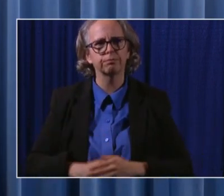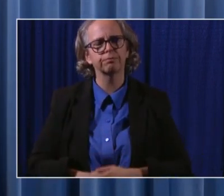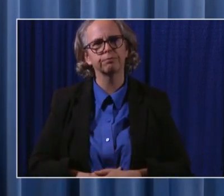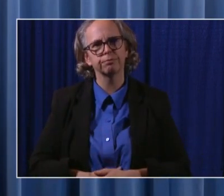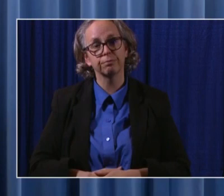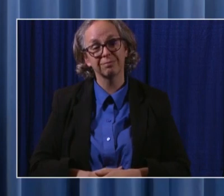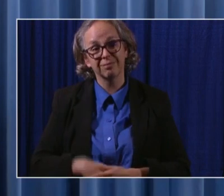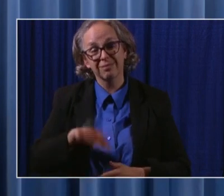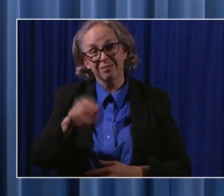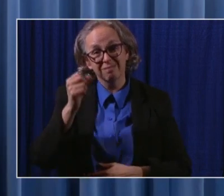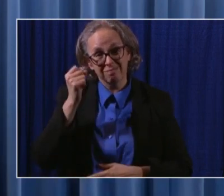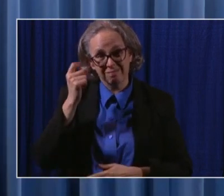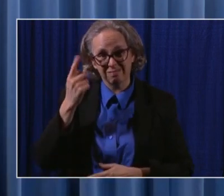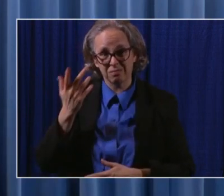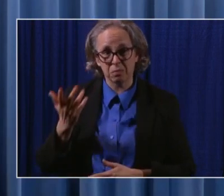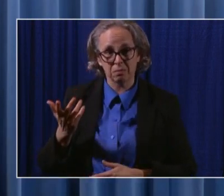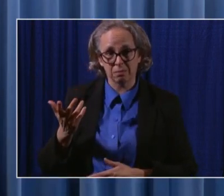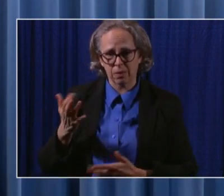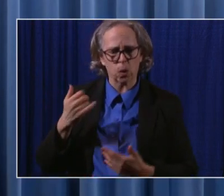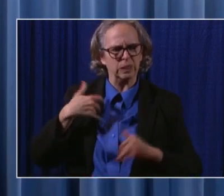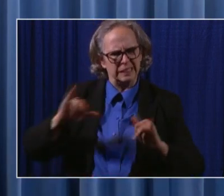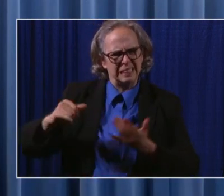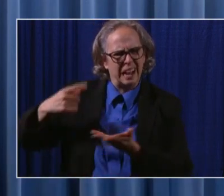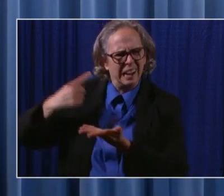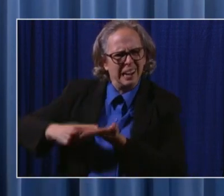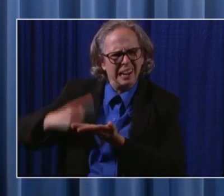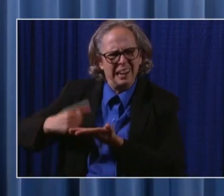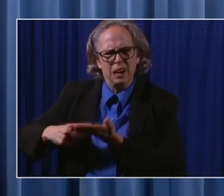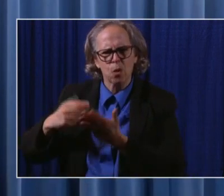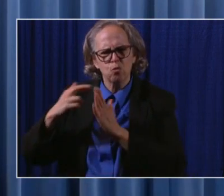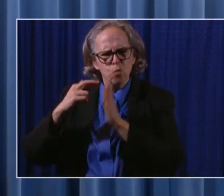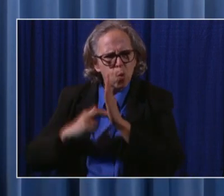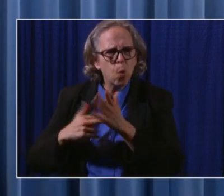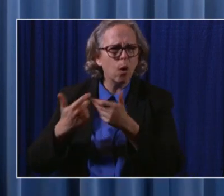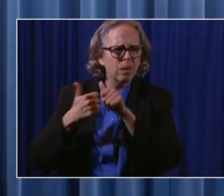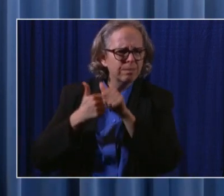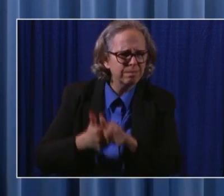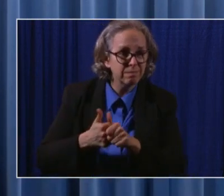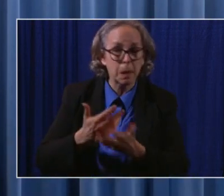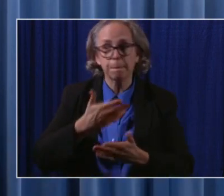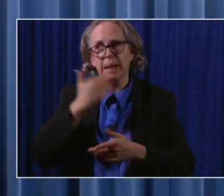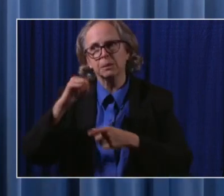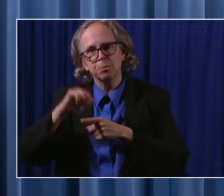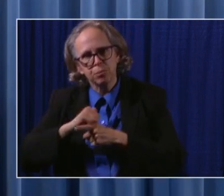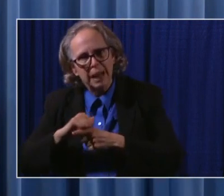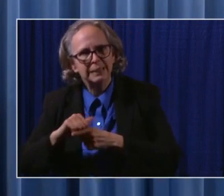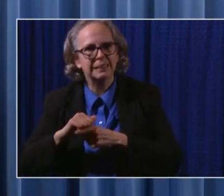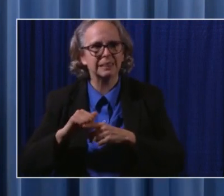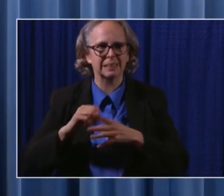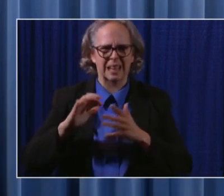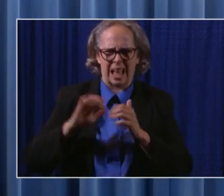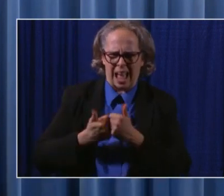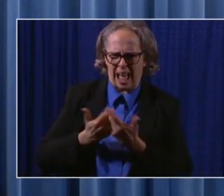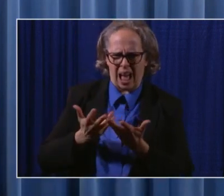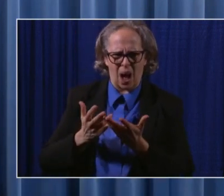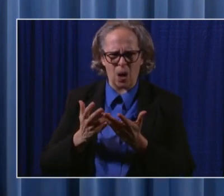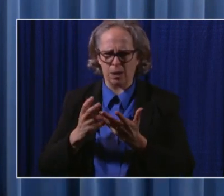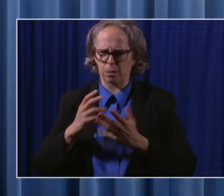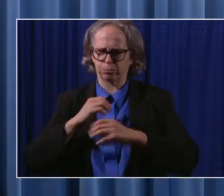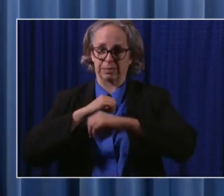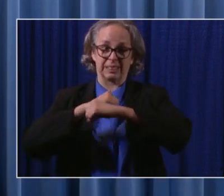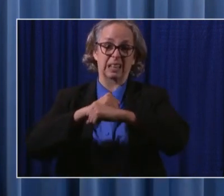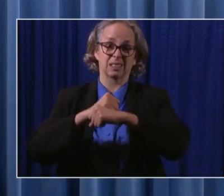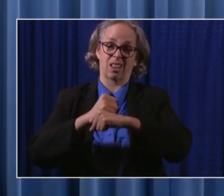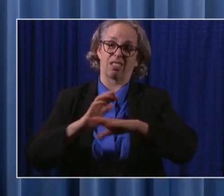continue to look at compliance with rules and best practices and respond as needed to keep our children, family, and teachers safe. I might add